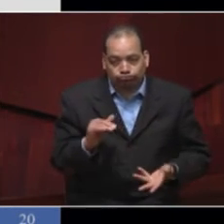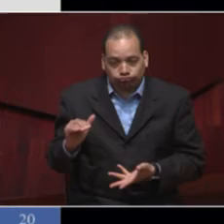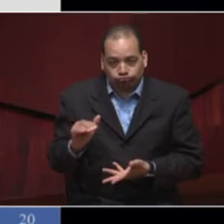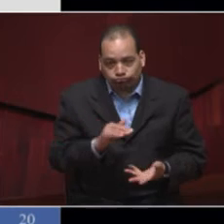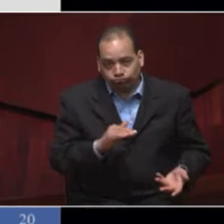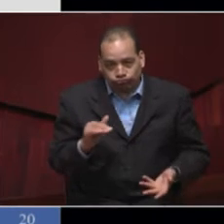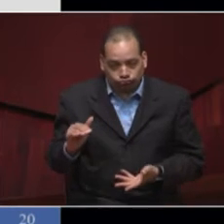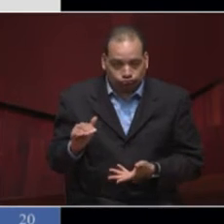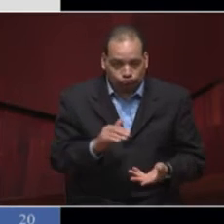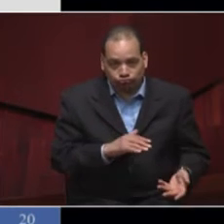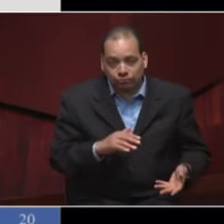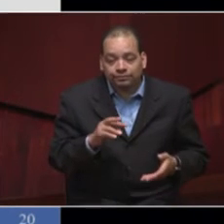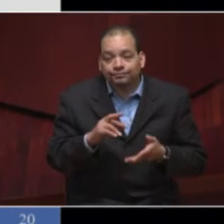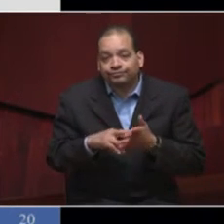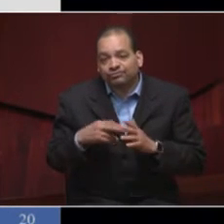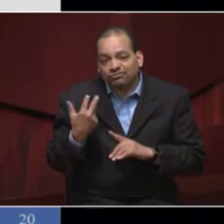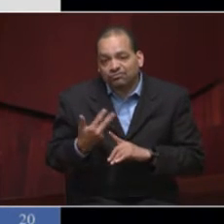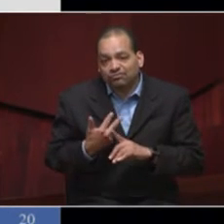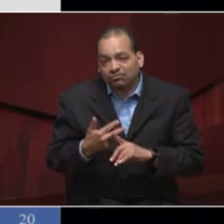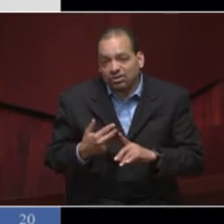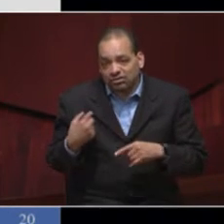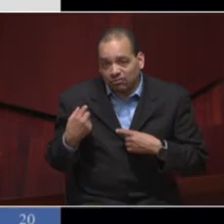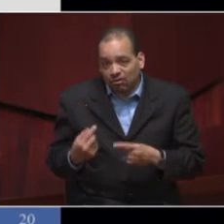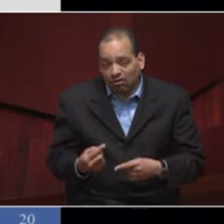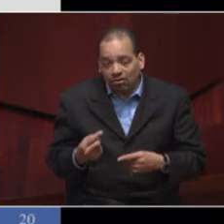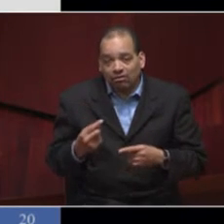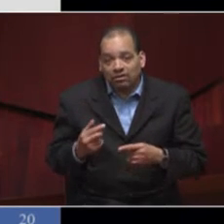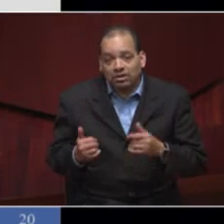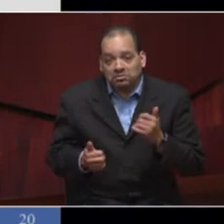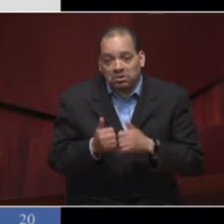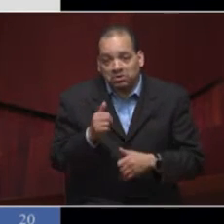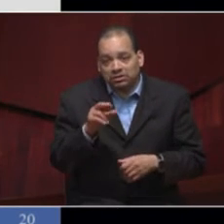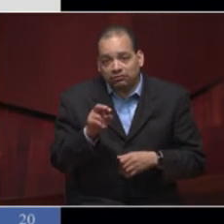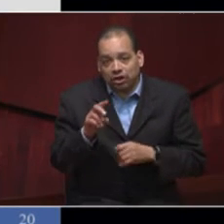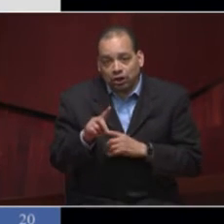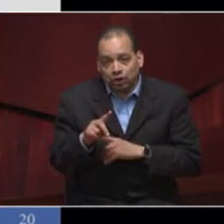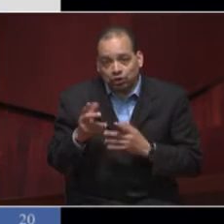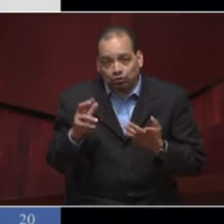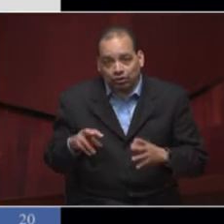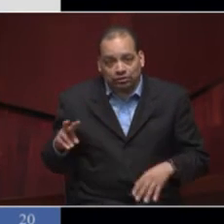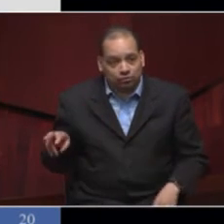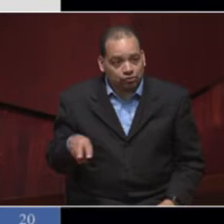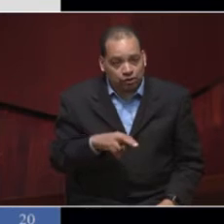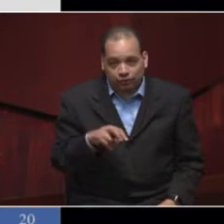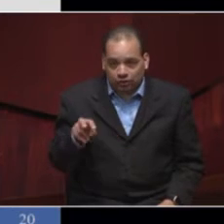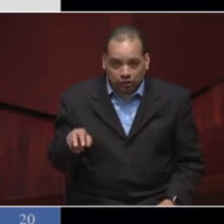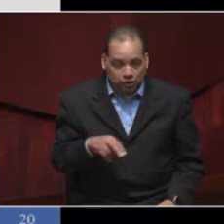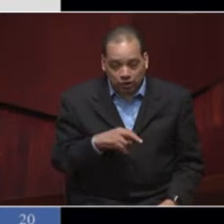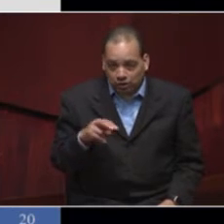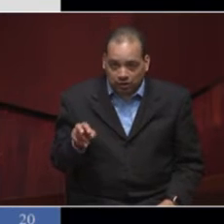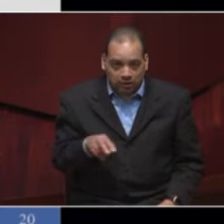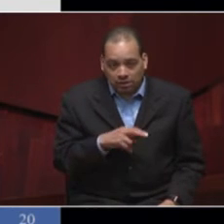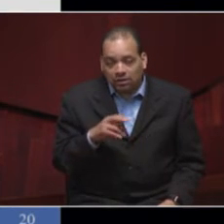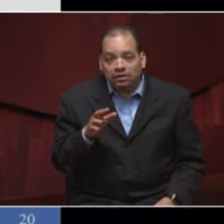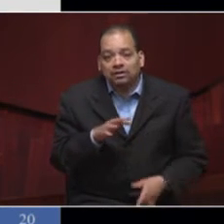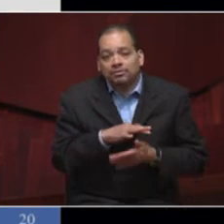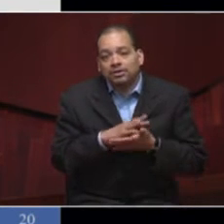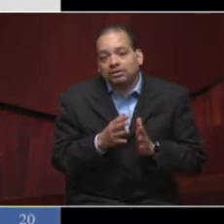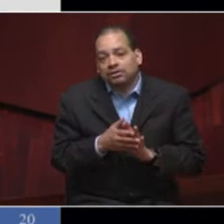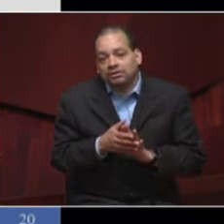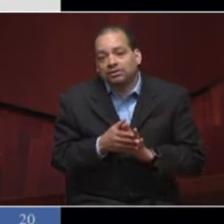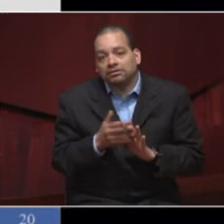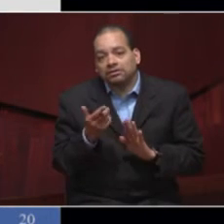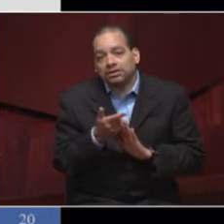a little over 3 months now since most of those records, the bulk of them, became legally eligible for